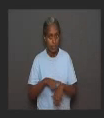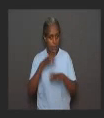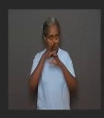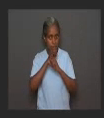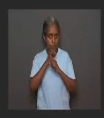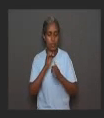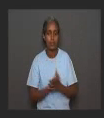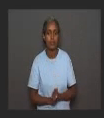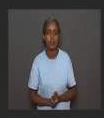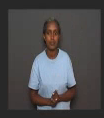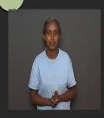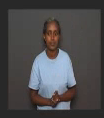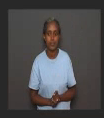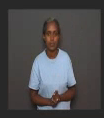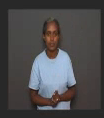Time's up.